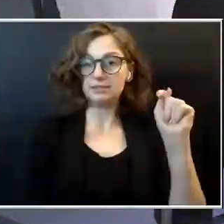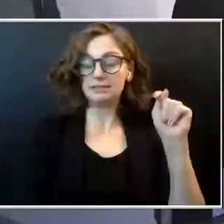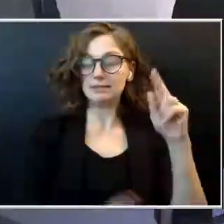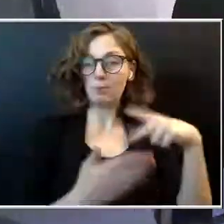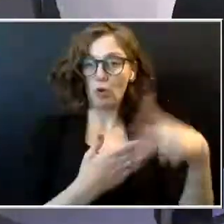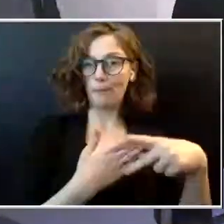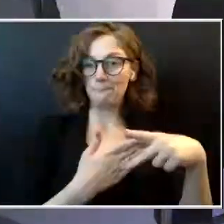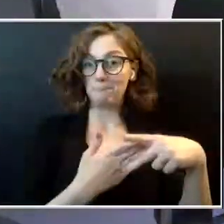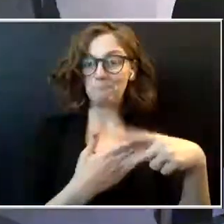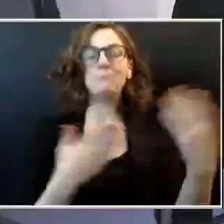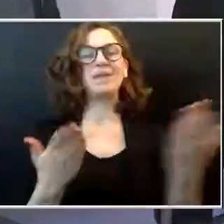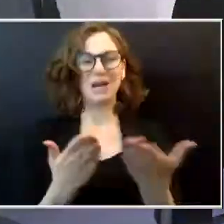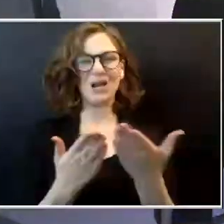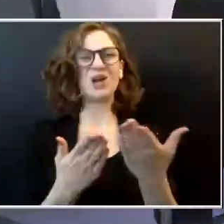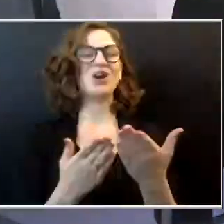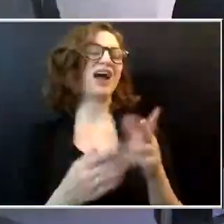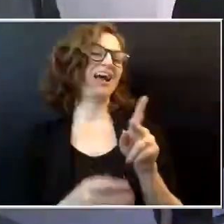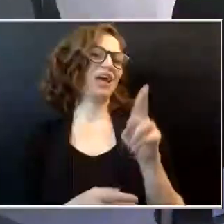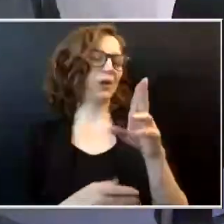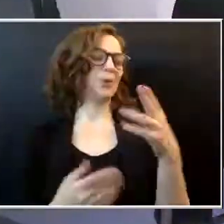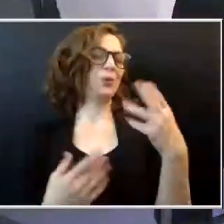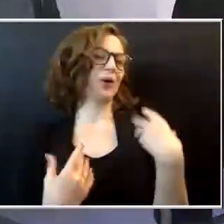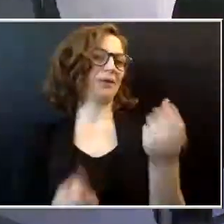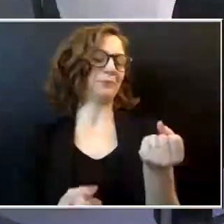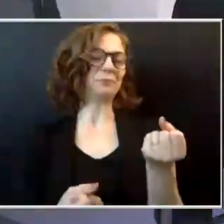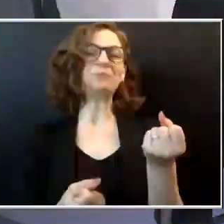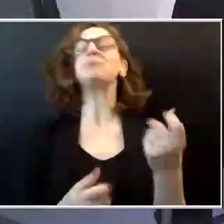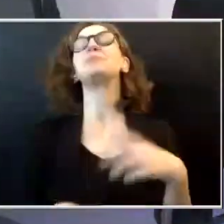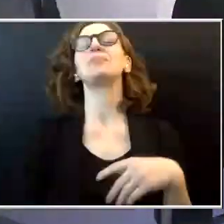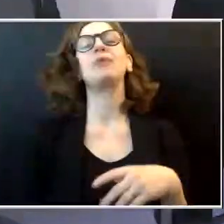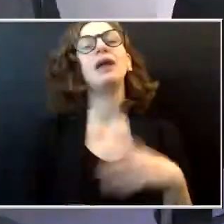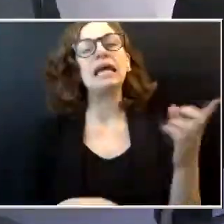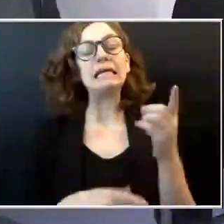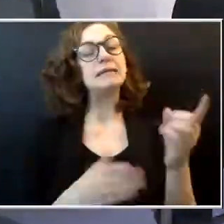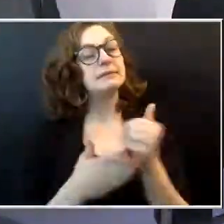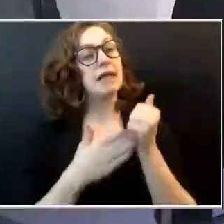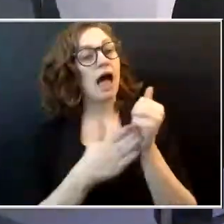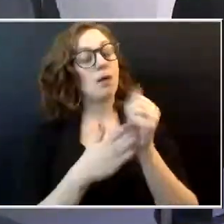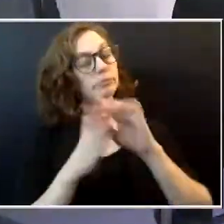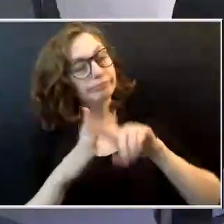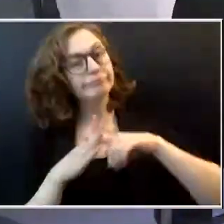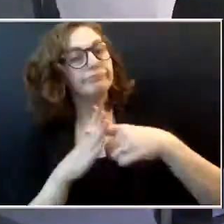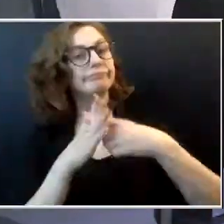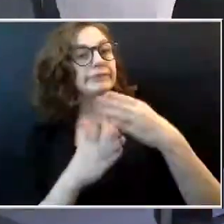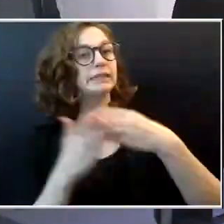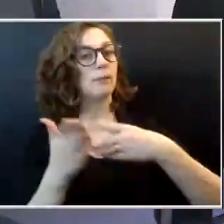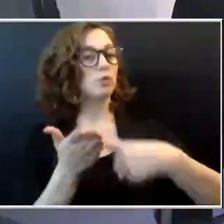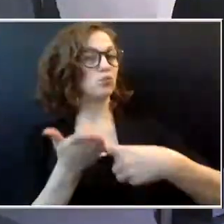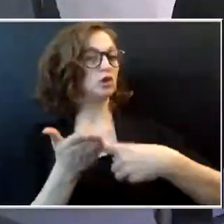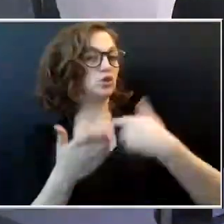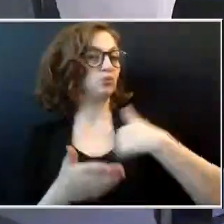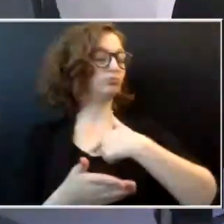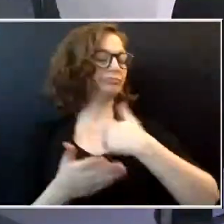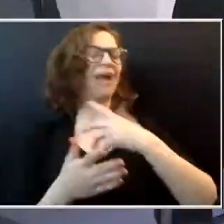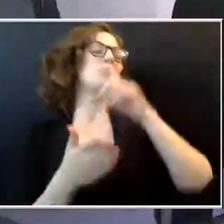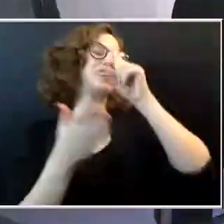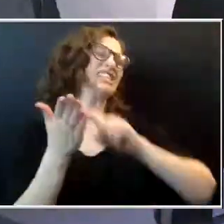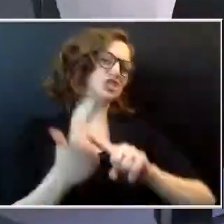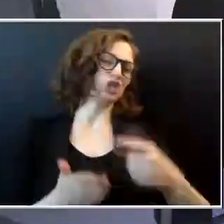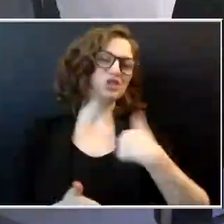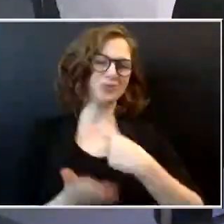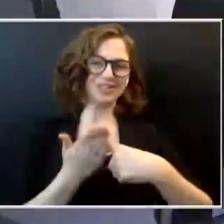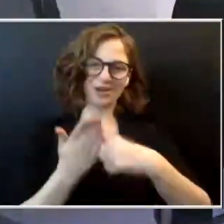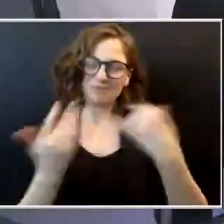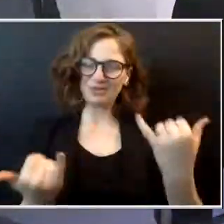Center and the health system. And he's helping launch some of the research we're going to be talking about today. Before we jump into FLASH, let's explain what